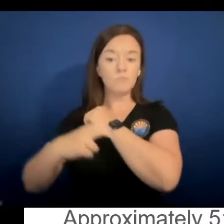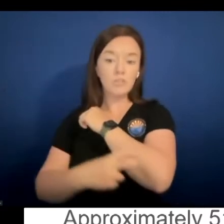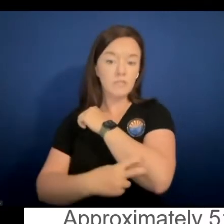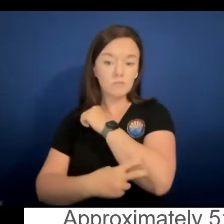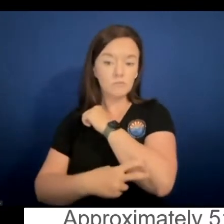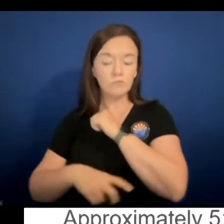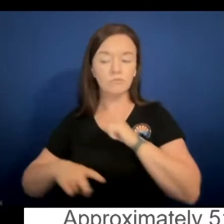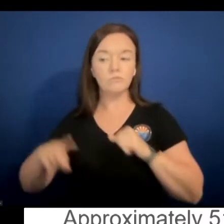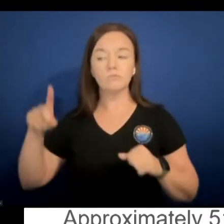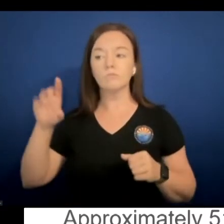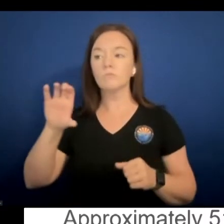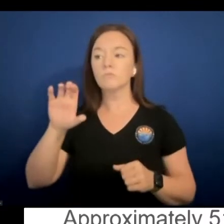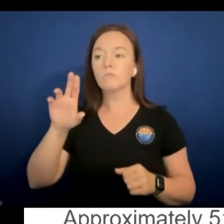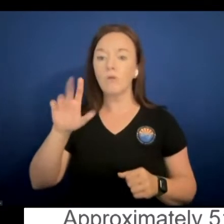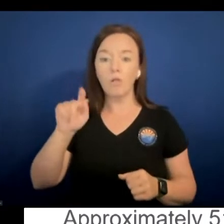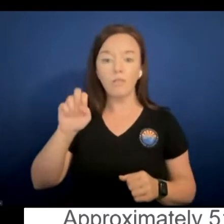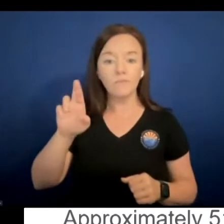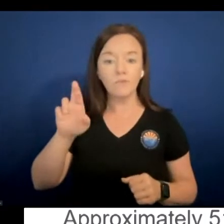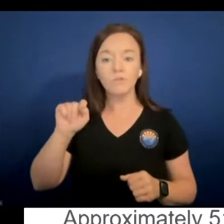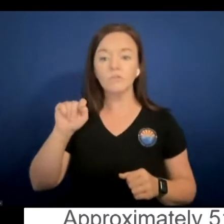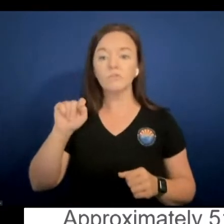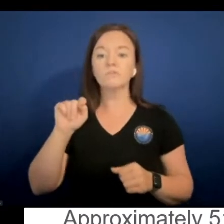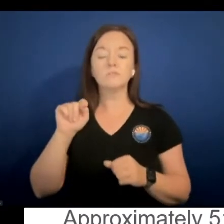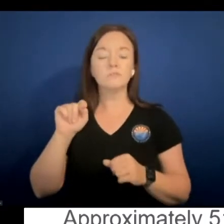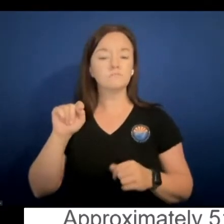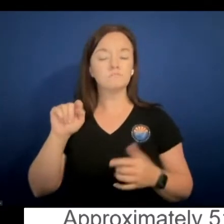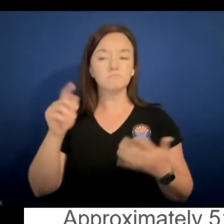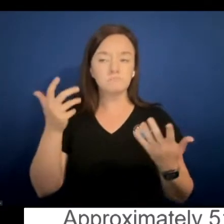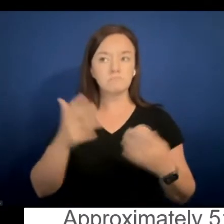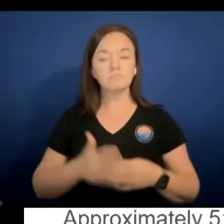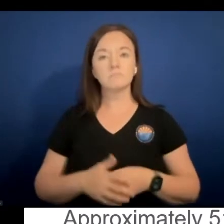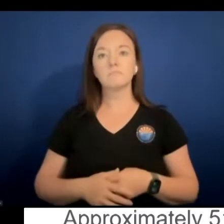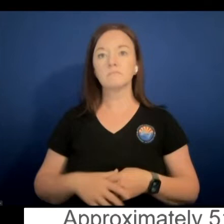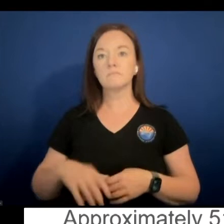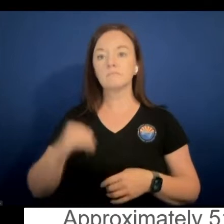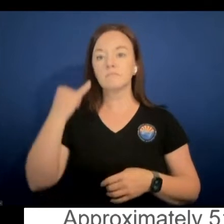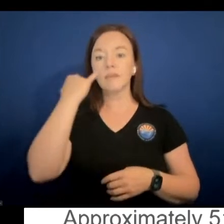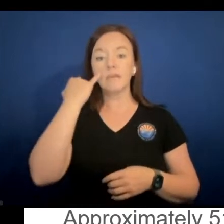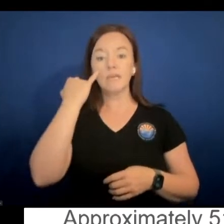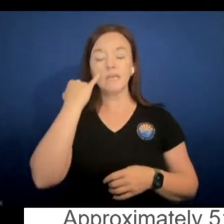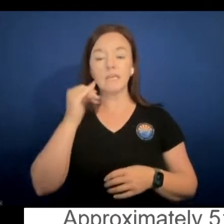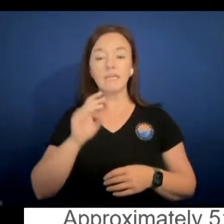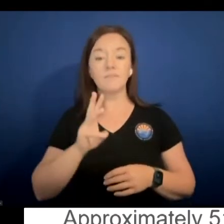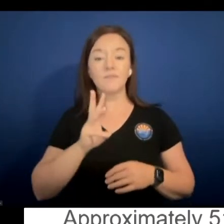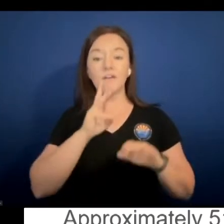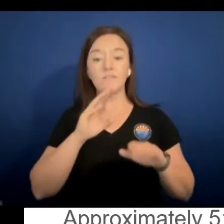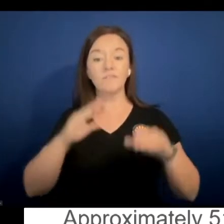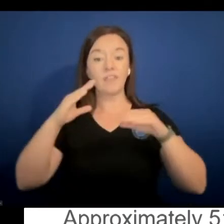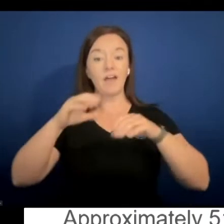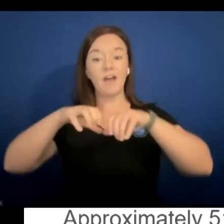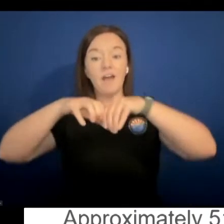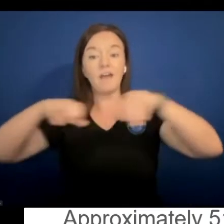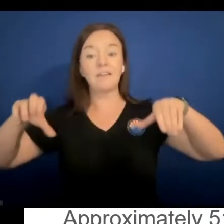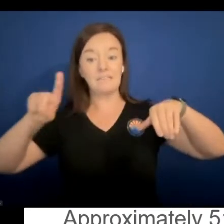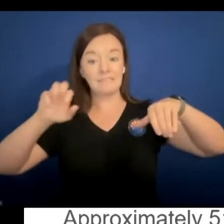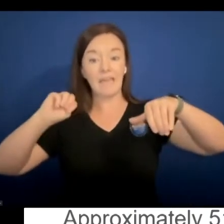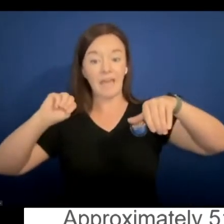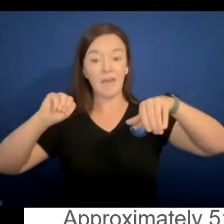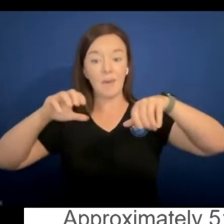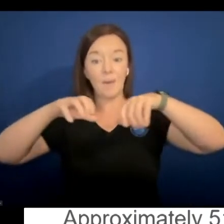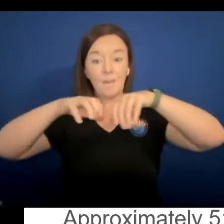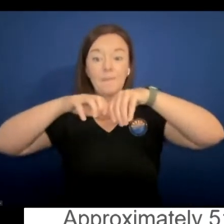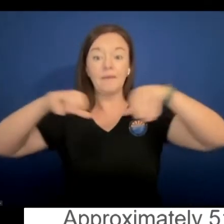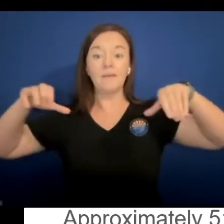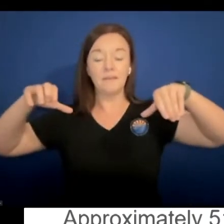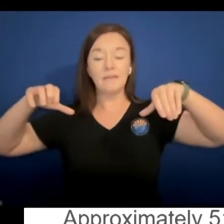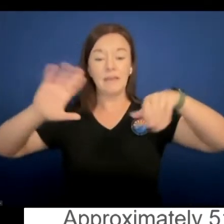a culvert, or even if there's a flood dam that gets hung up in the middle of the